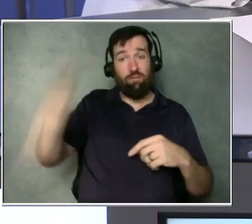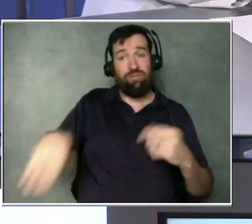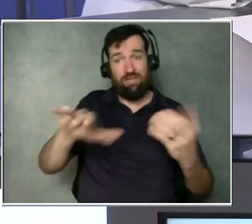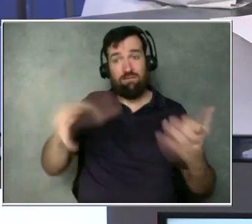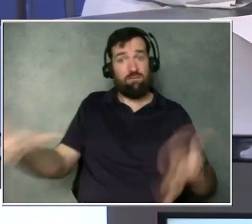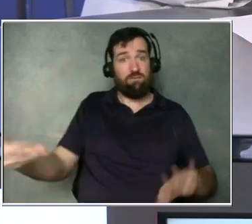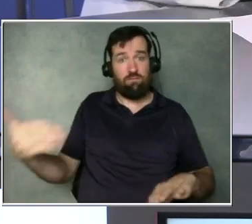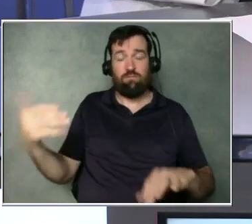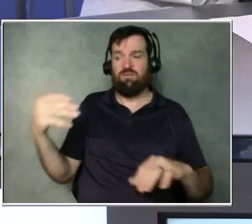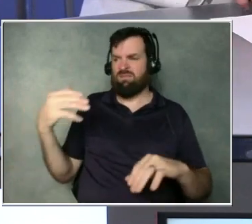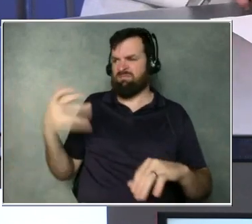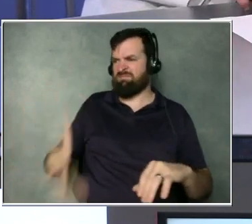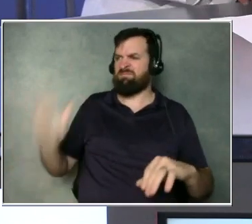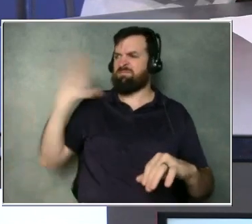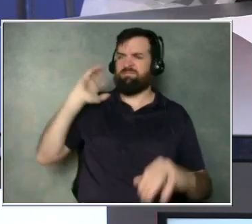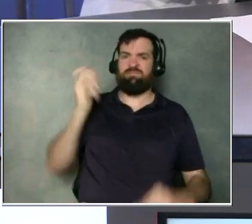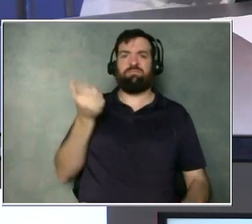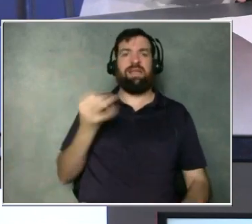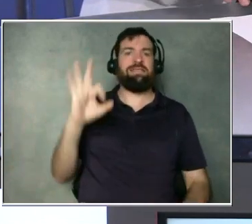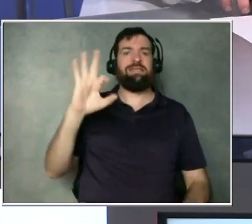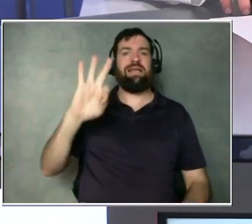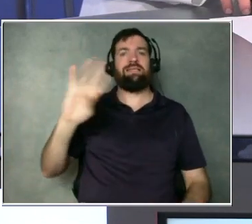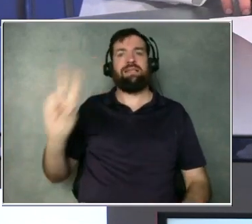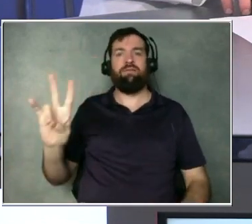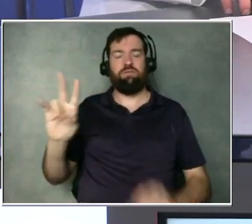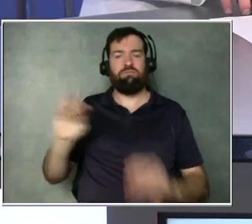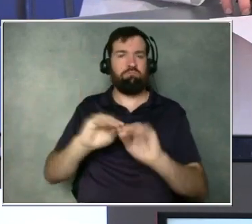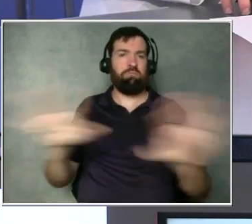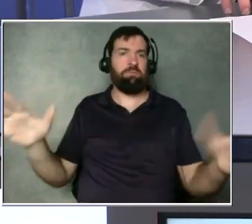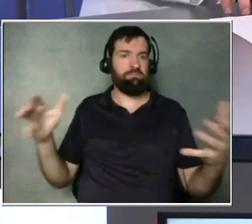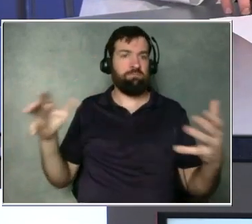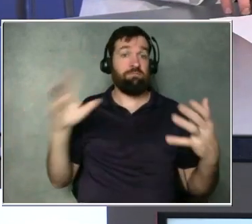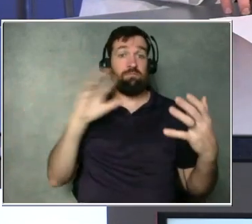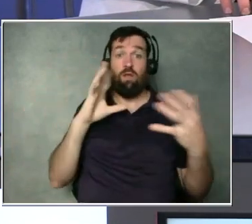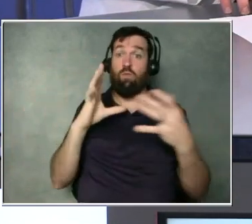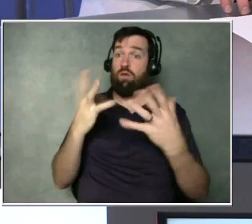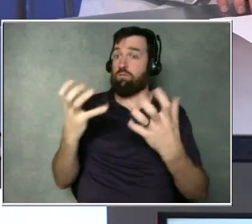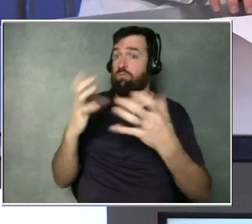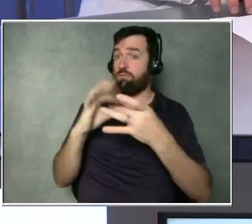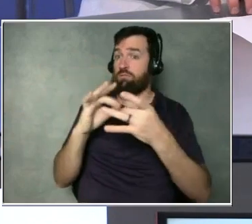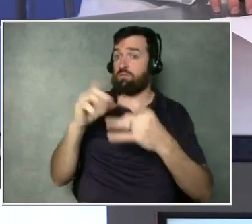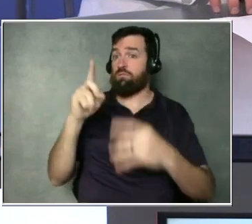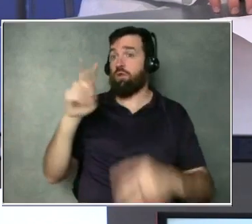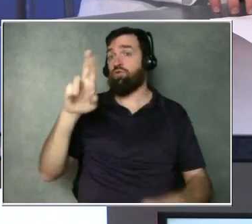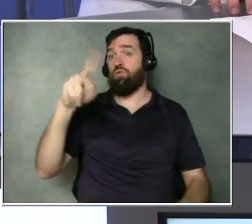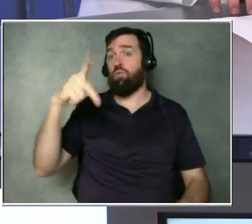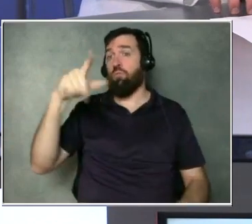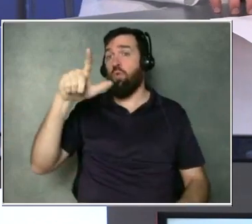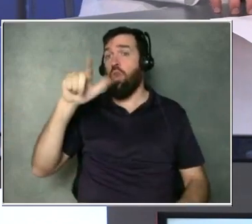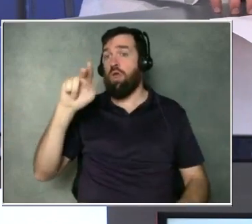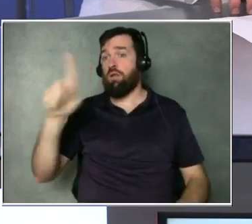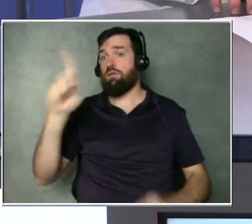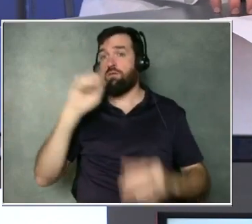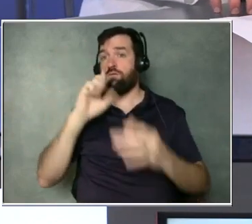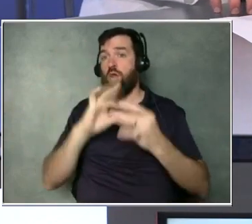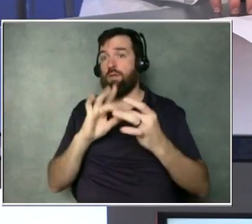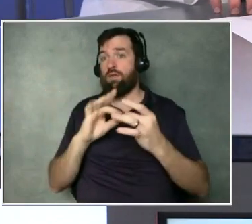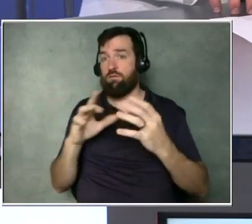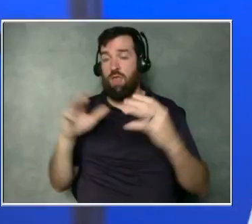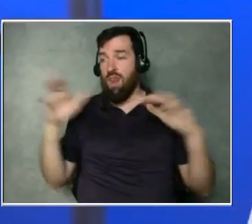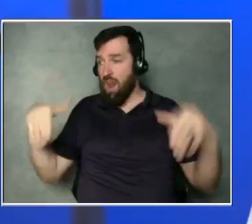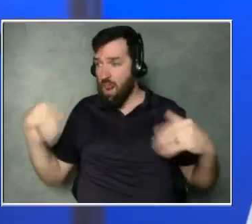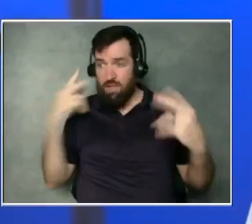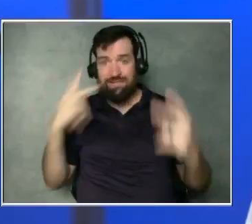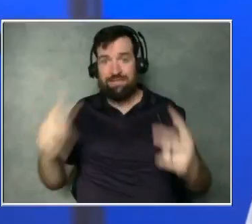in 1997. And I would like Dr. Poland to comment on this as well. What we have not seen now